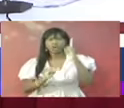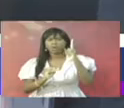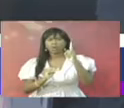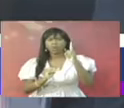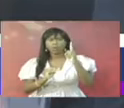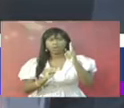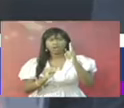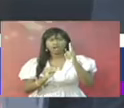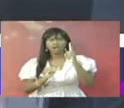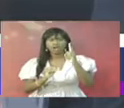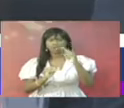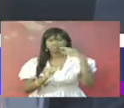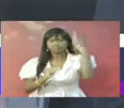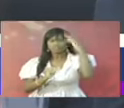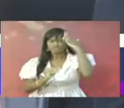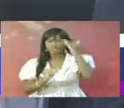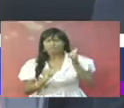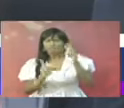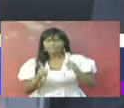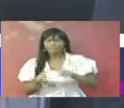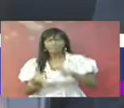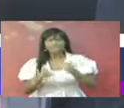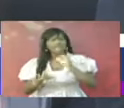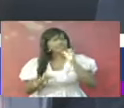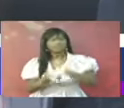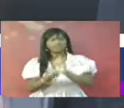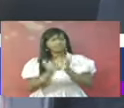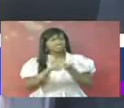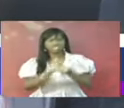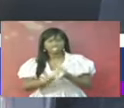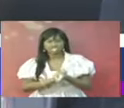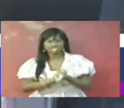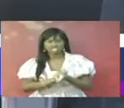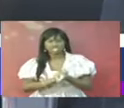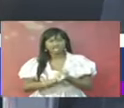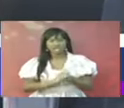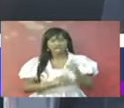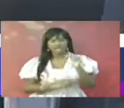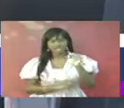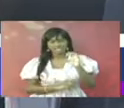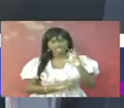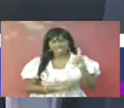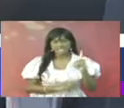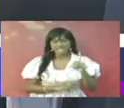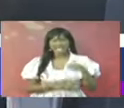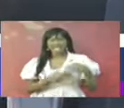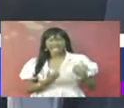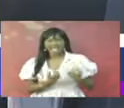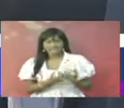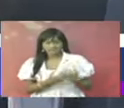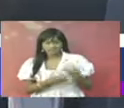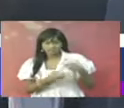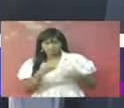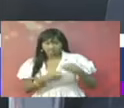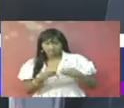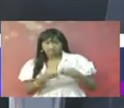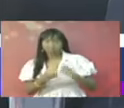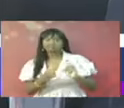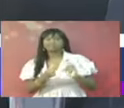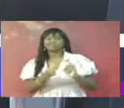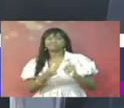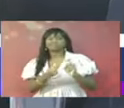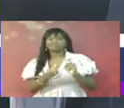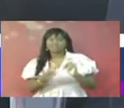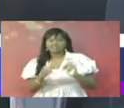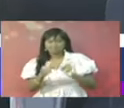actually changed with respect to NCDs, cardiovascular disease, etc., being responsible for the majority